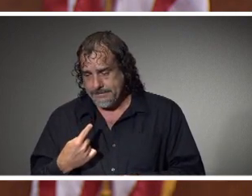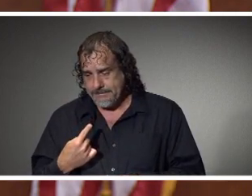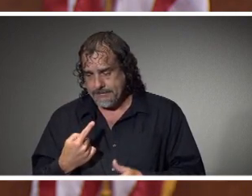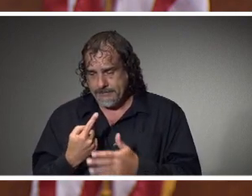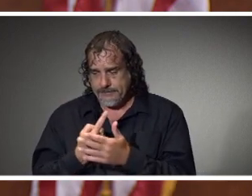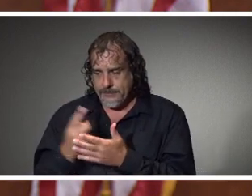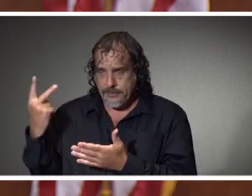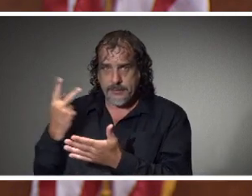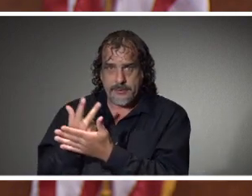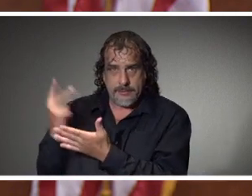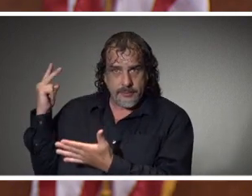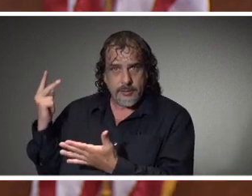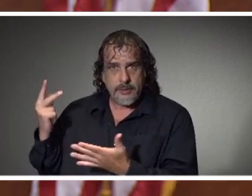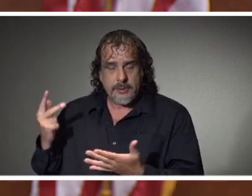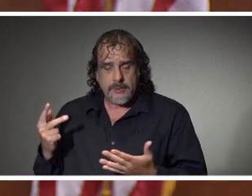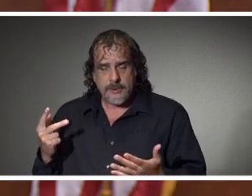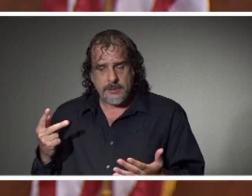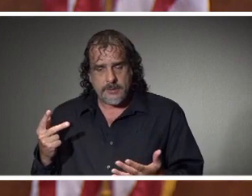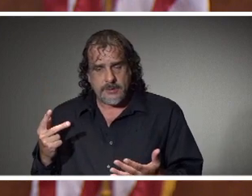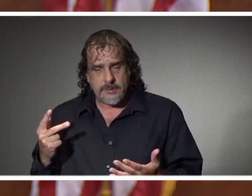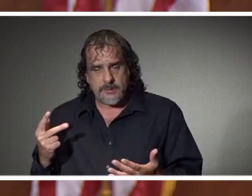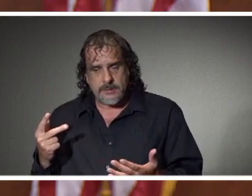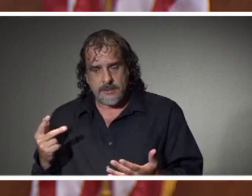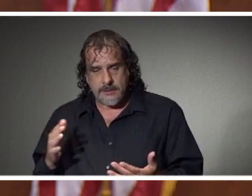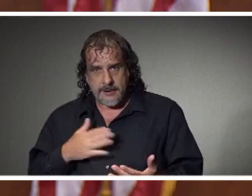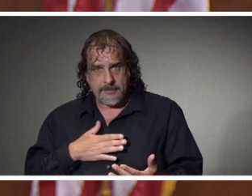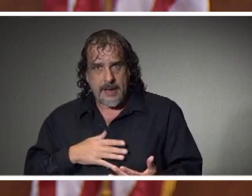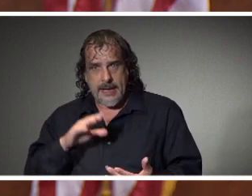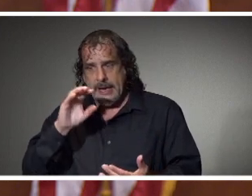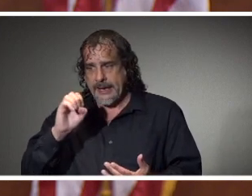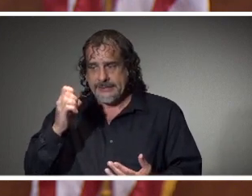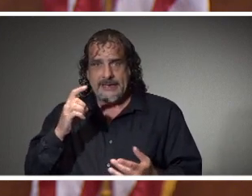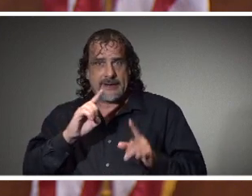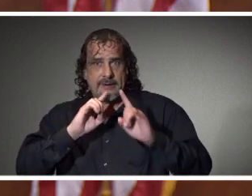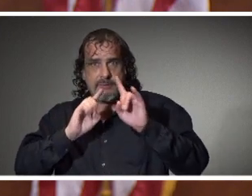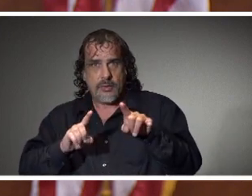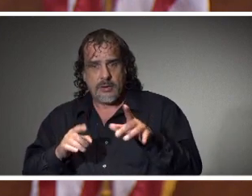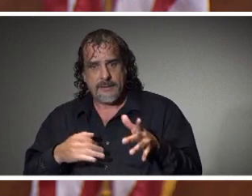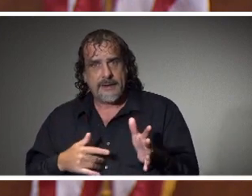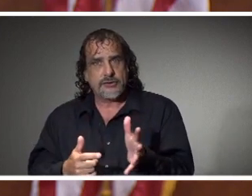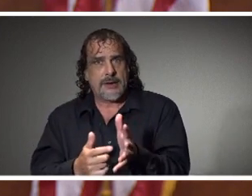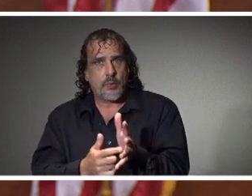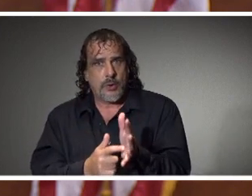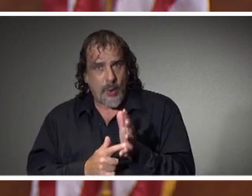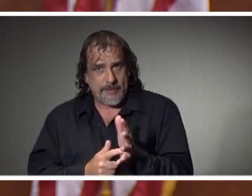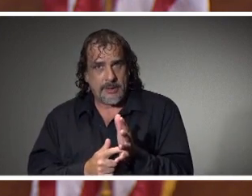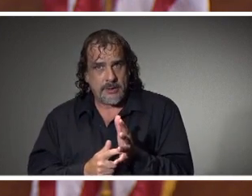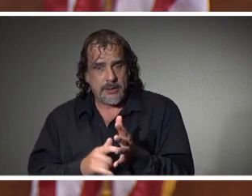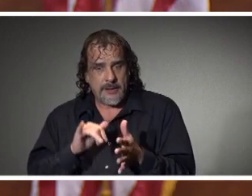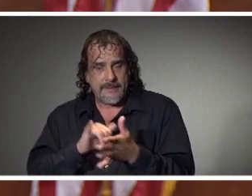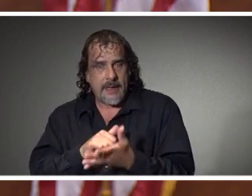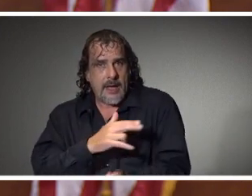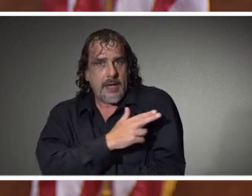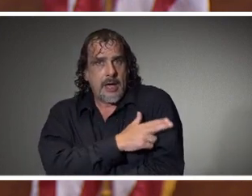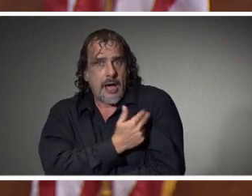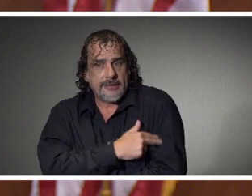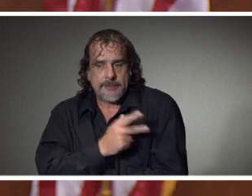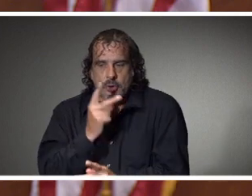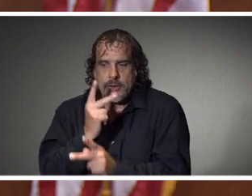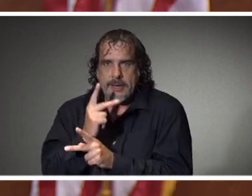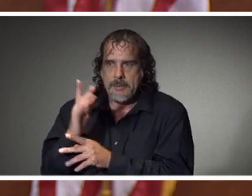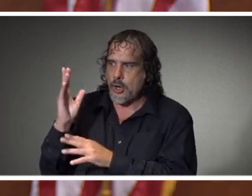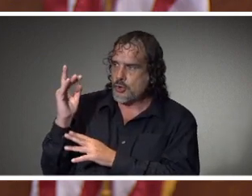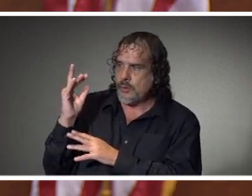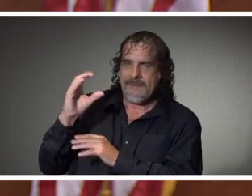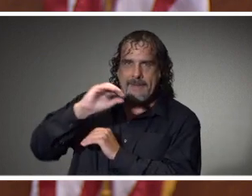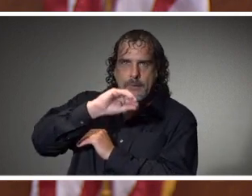weeks that within our executive orders, there is a requirement that hospitals maintain